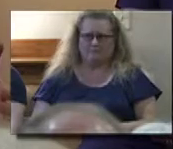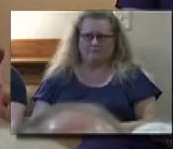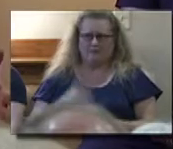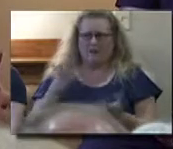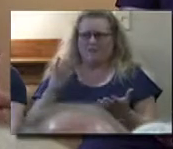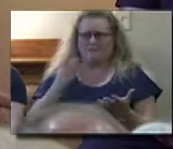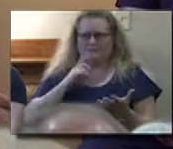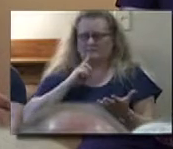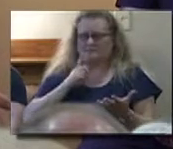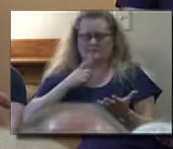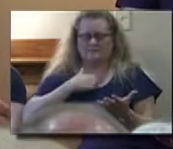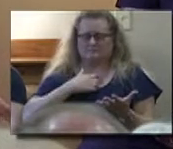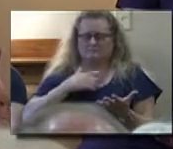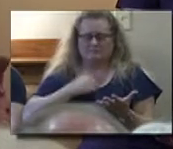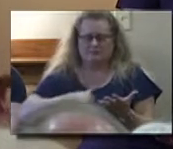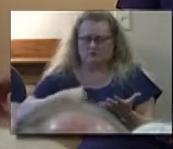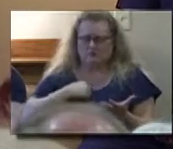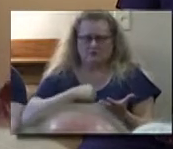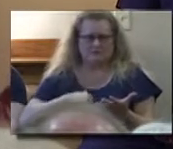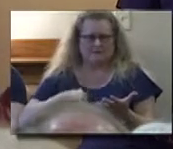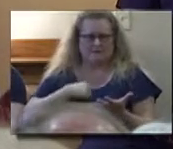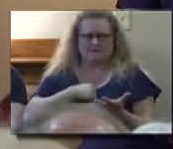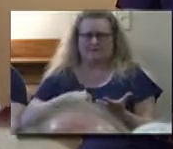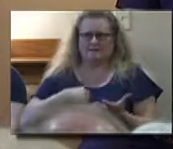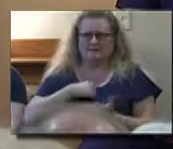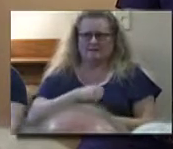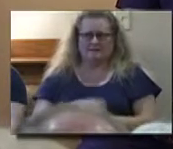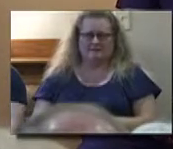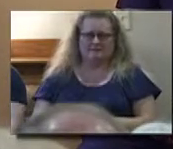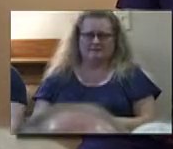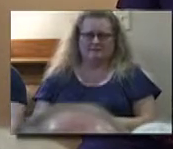I'm so sorry. So sorry."